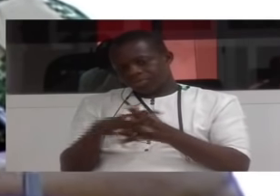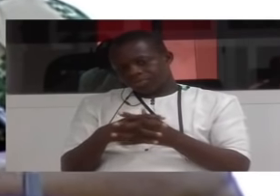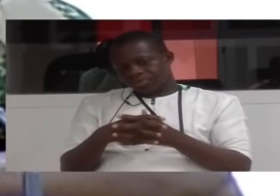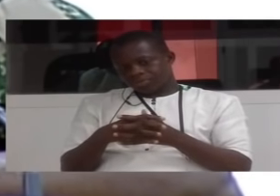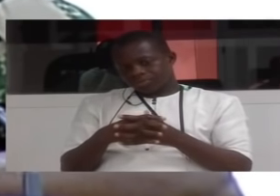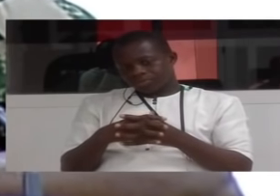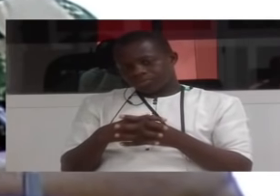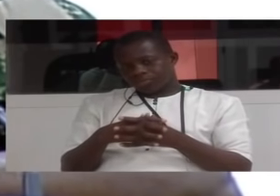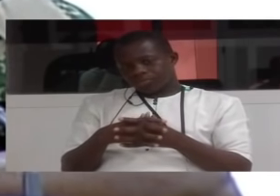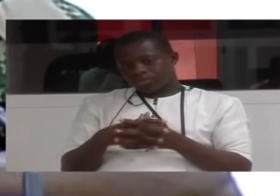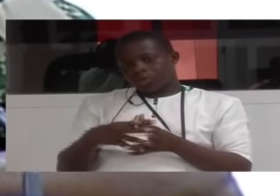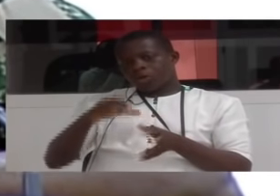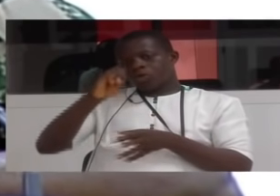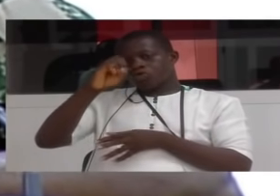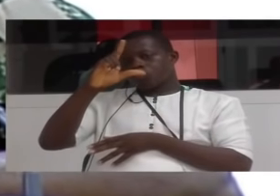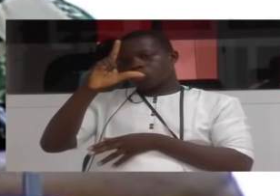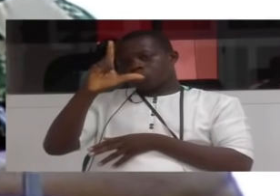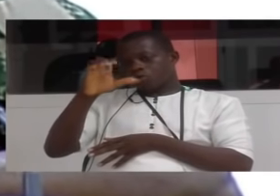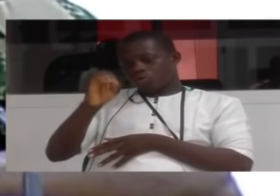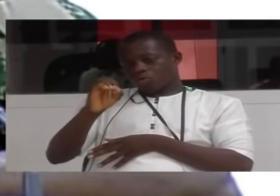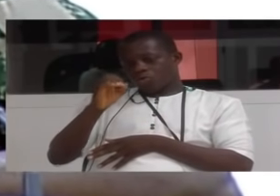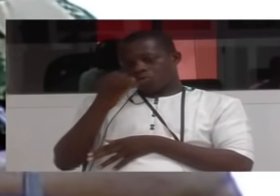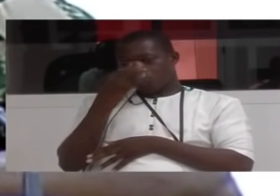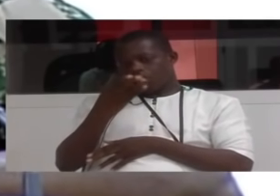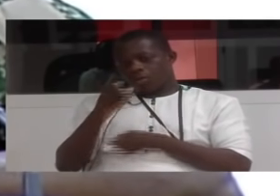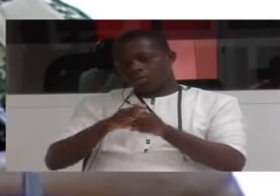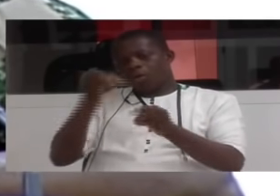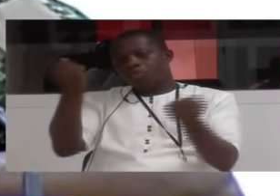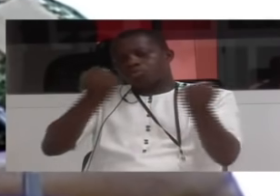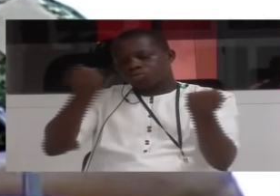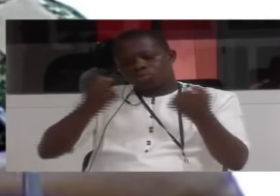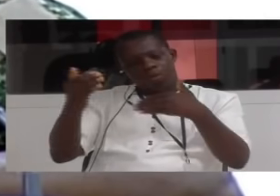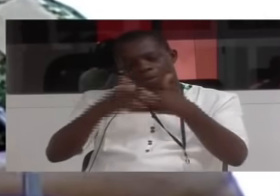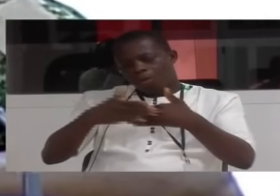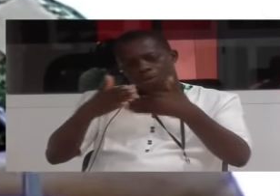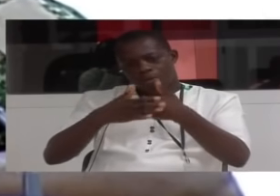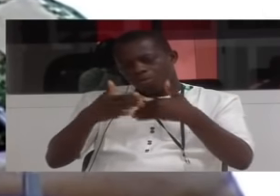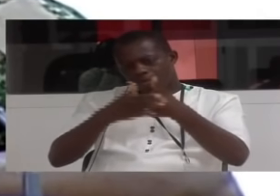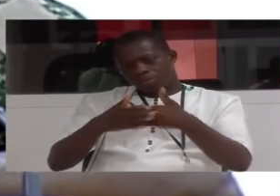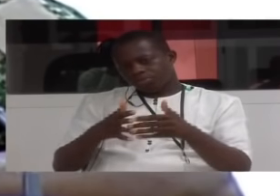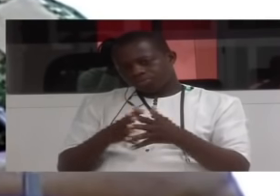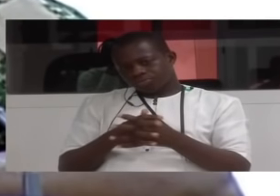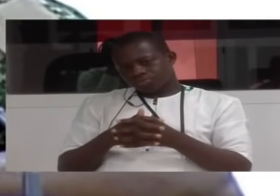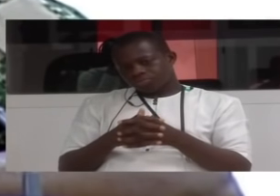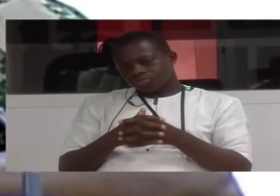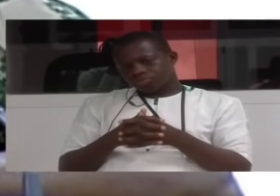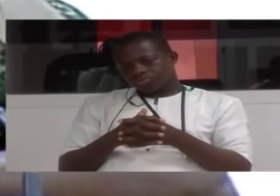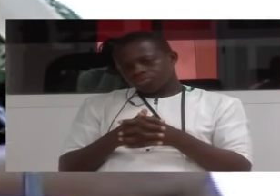village, Solo mune moto yi dañ bëri. Solo said that the vehicles were many.